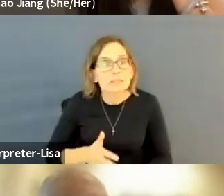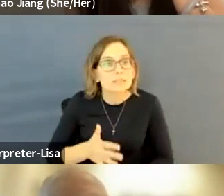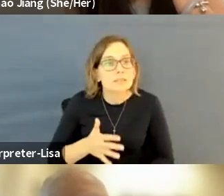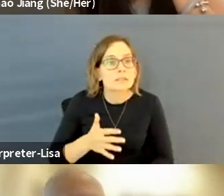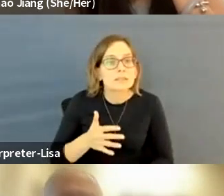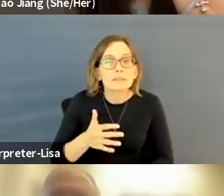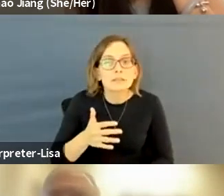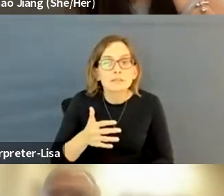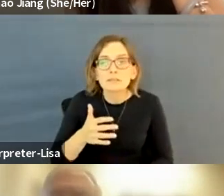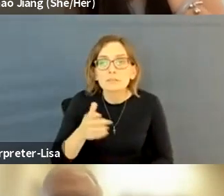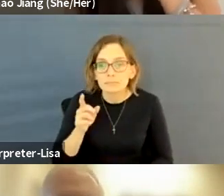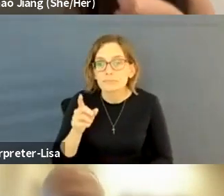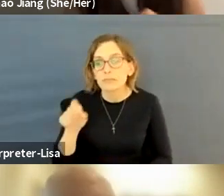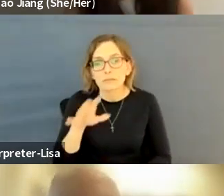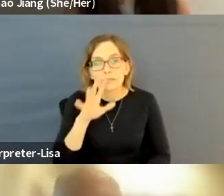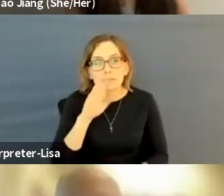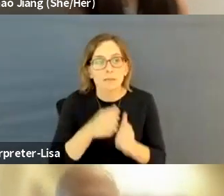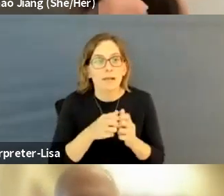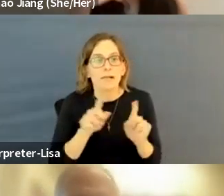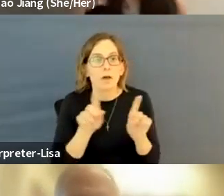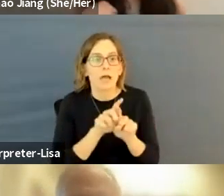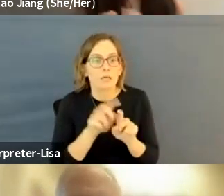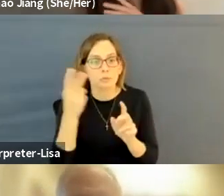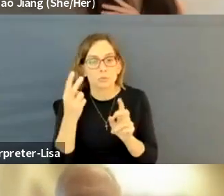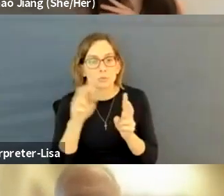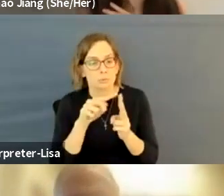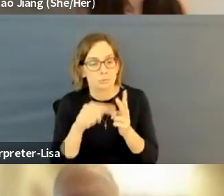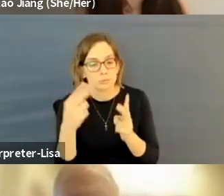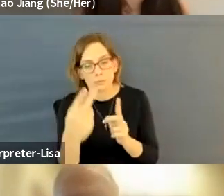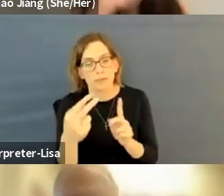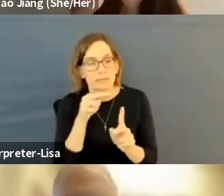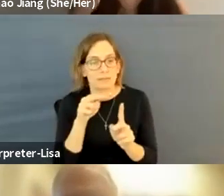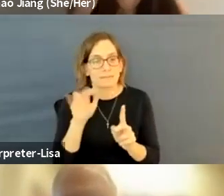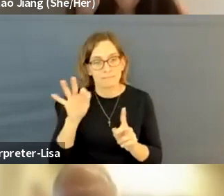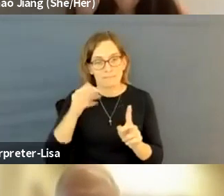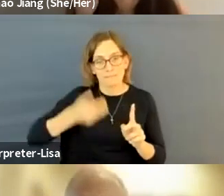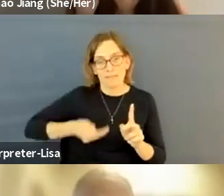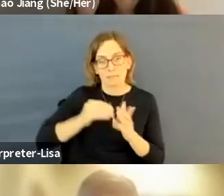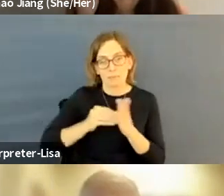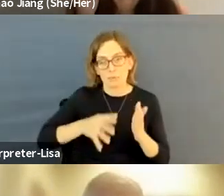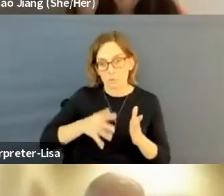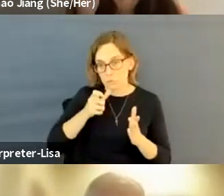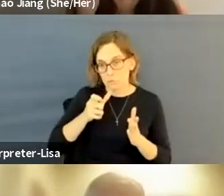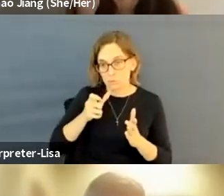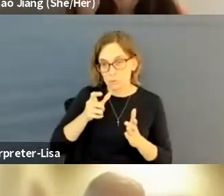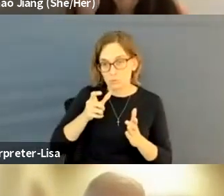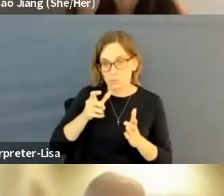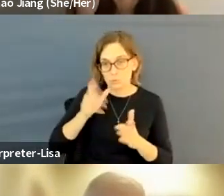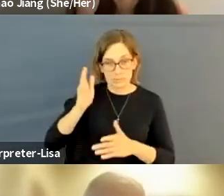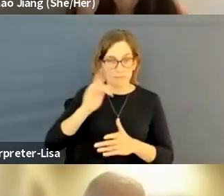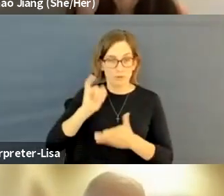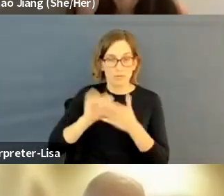Yes, I'll speak about as a two perspectives. First, if I'm a student who presented to get this